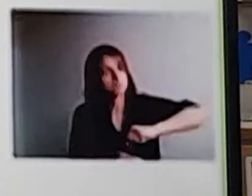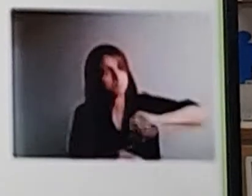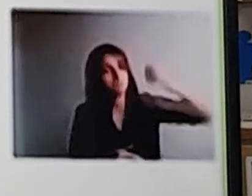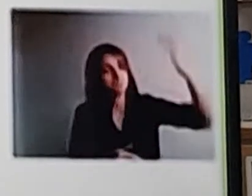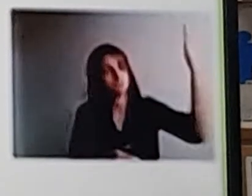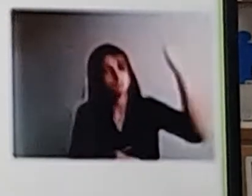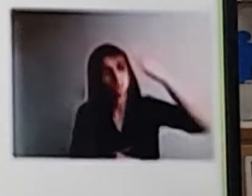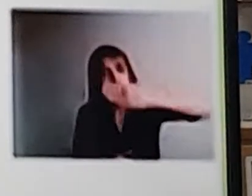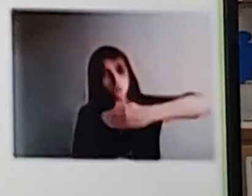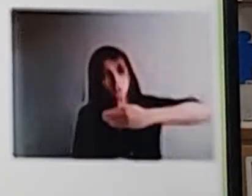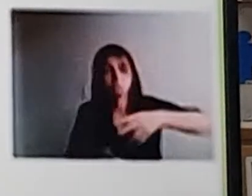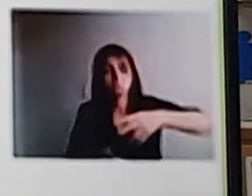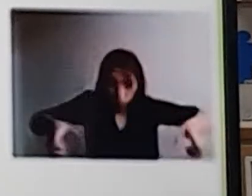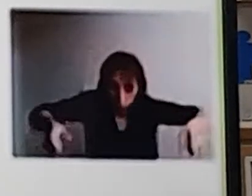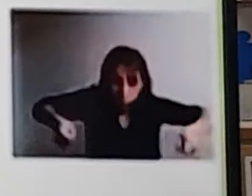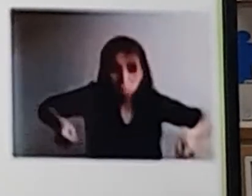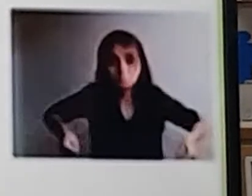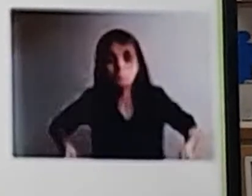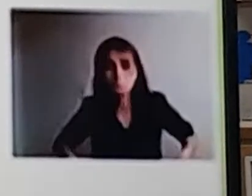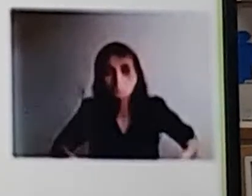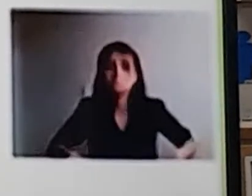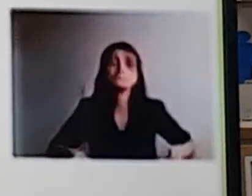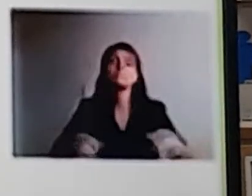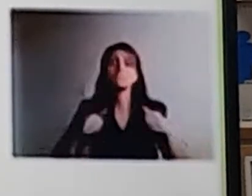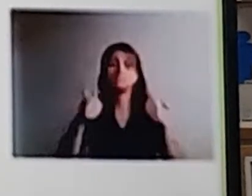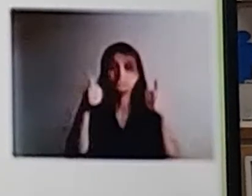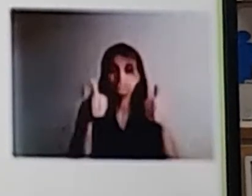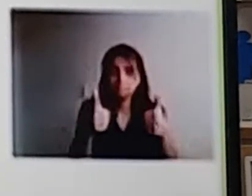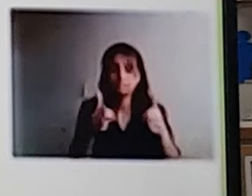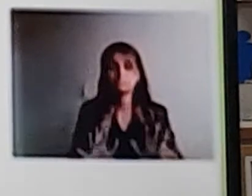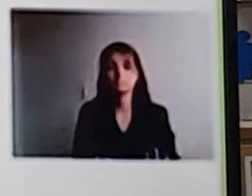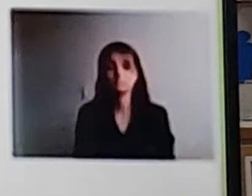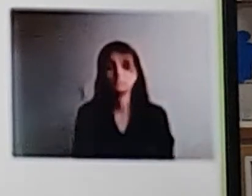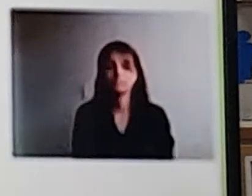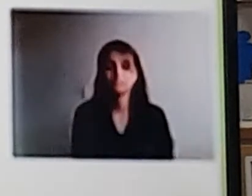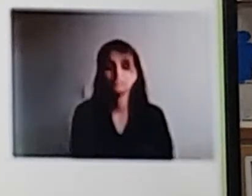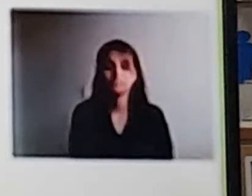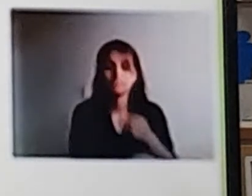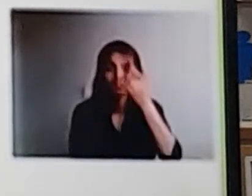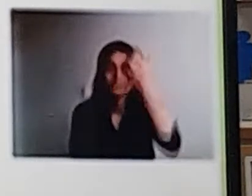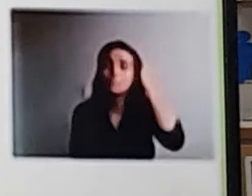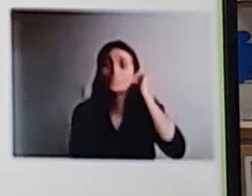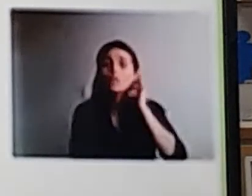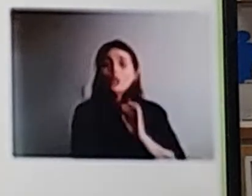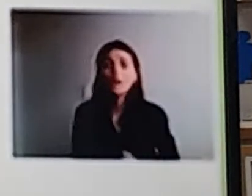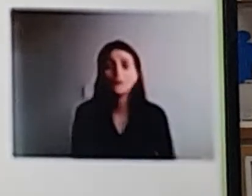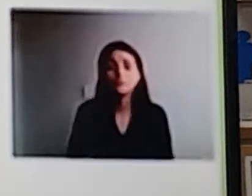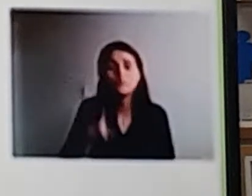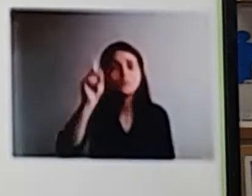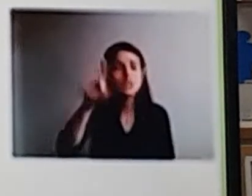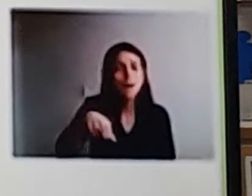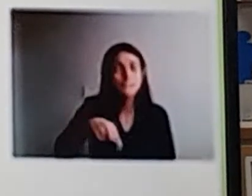And also the handle of the sink is very easy to use. Can we continue?